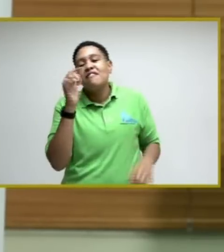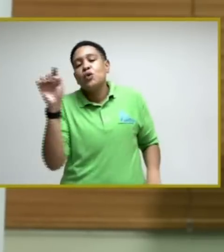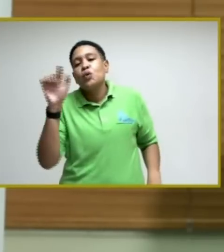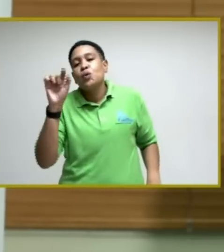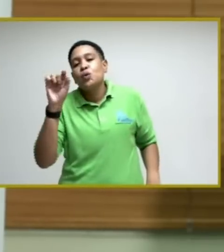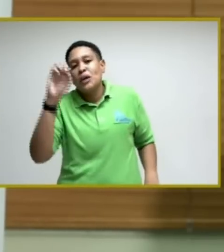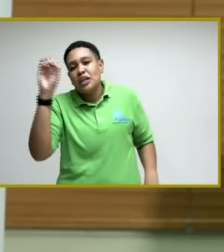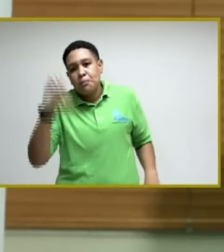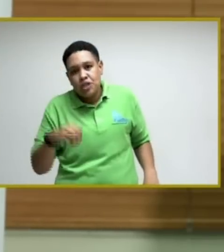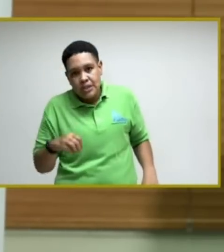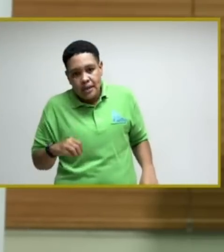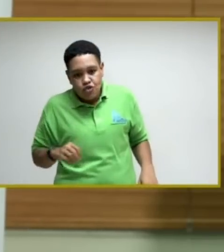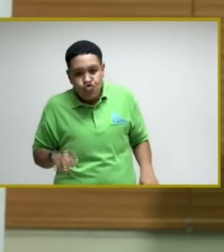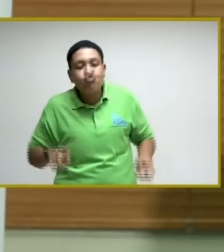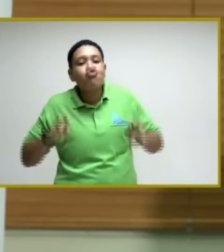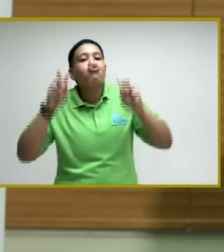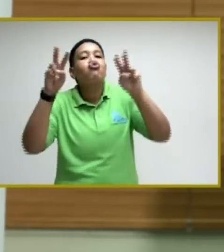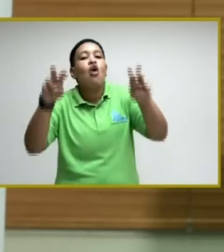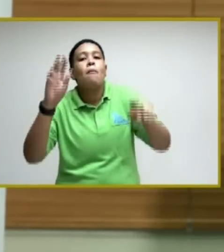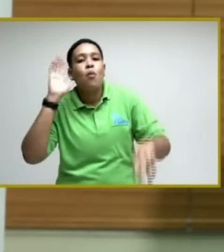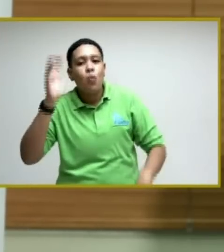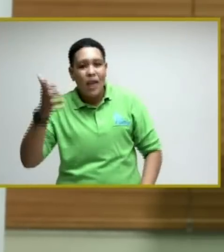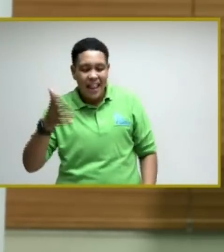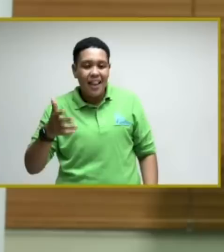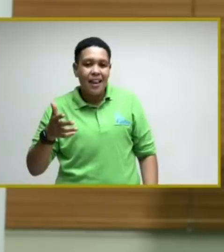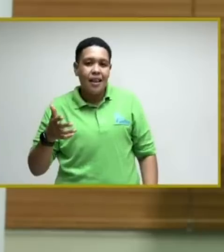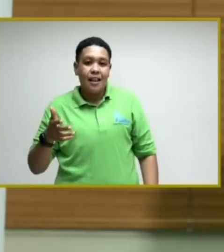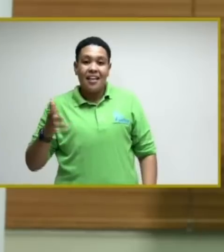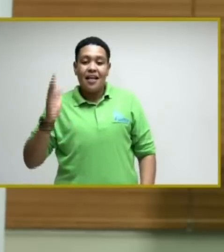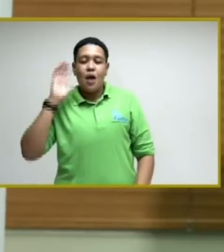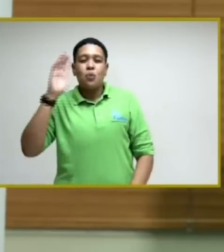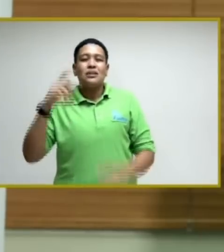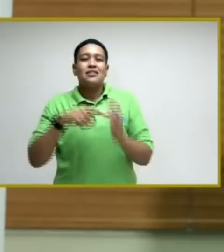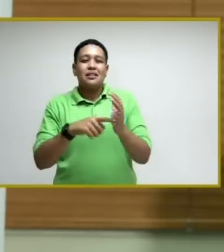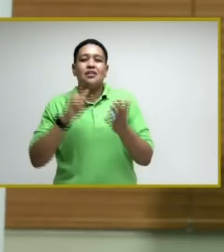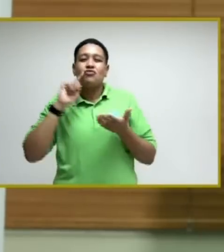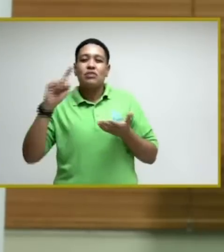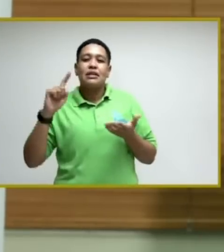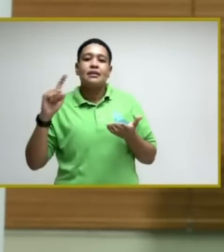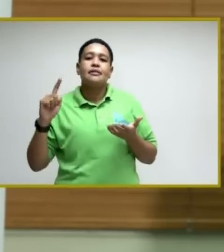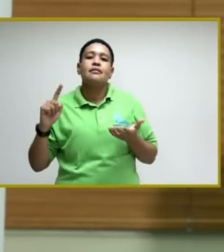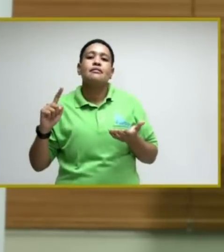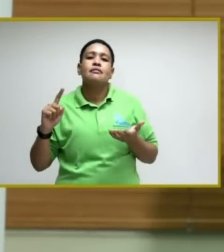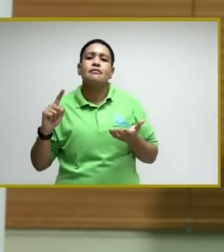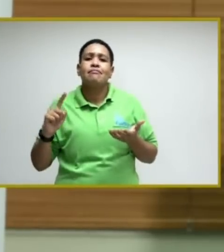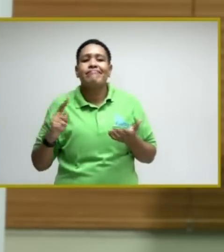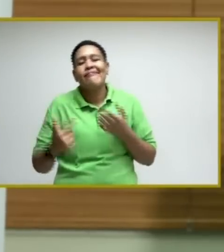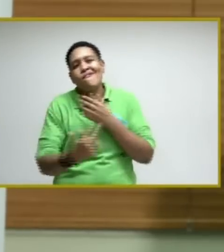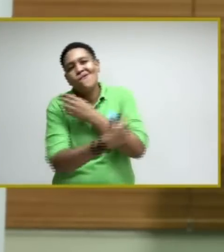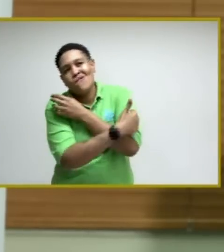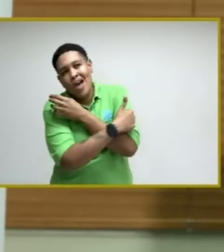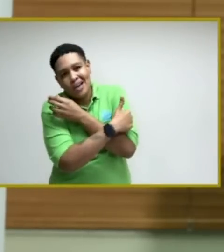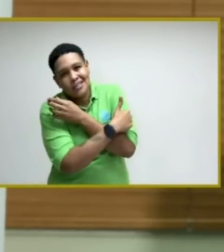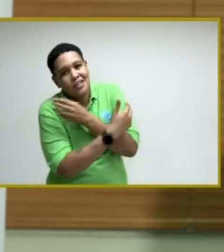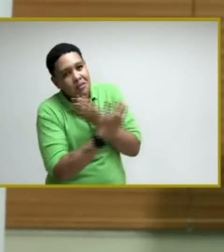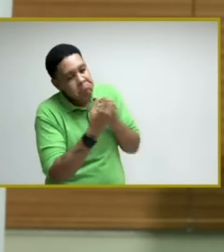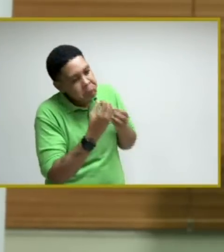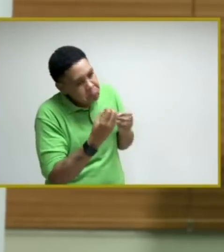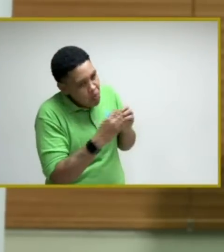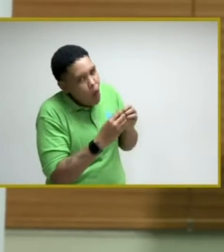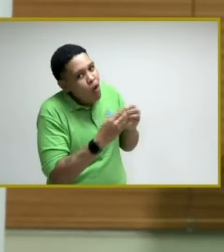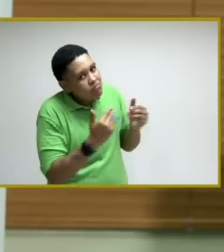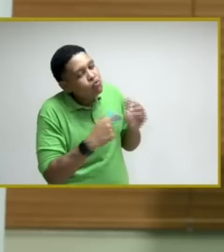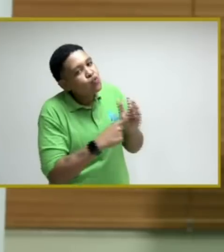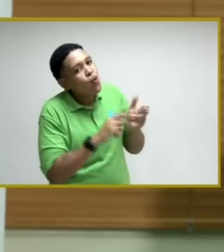20%. And that will see us putting a dent in the fully vaccinated. That's encouraging, because it